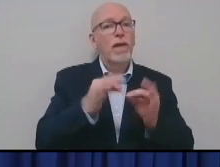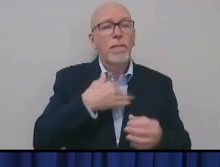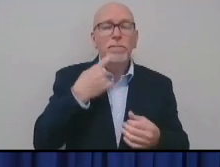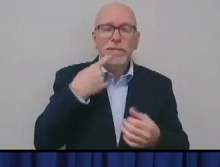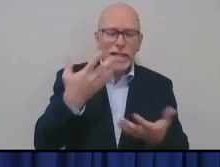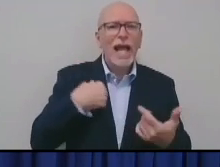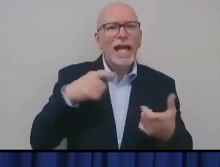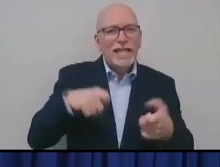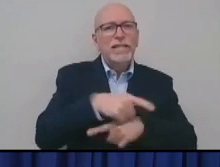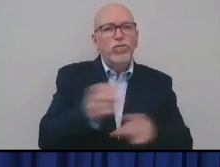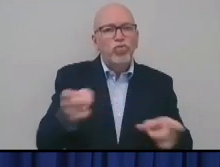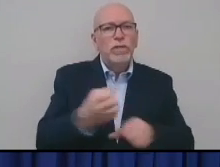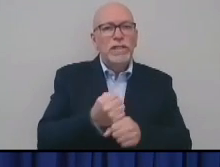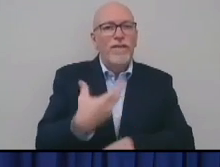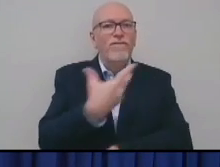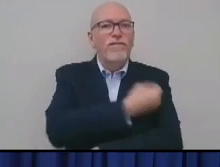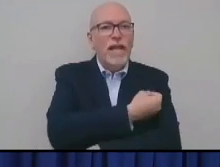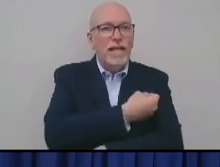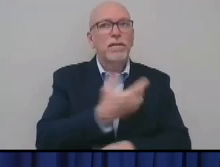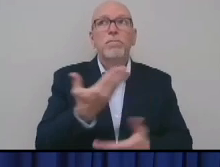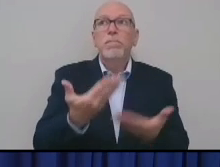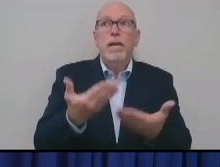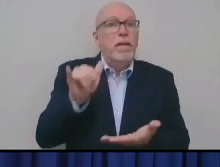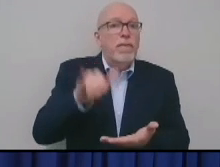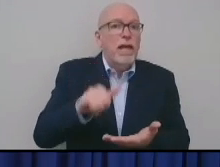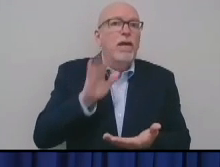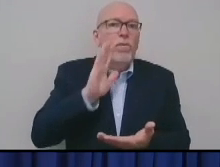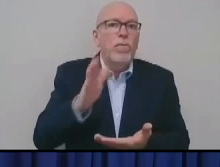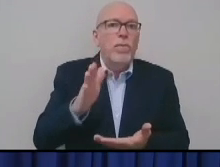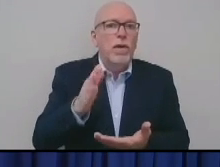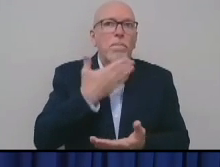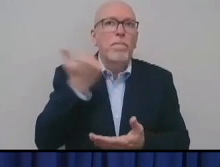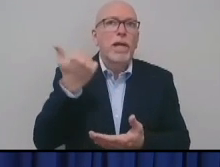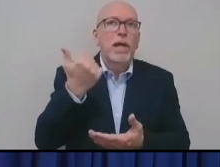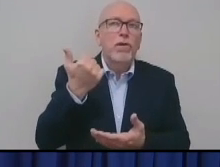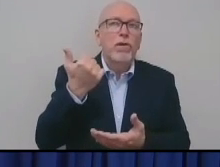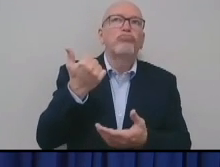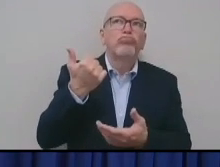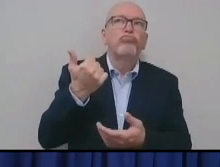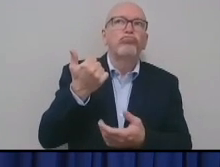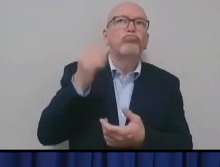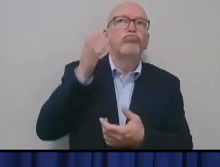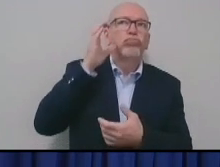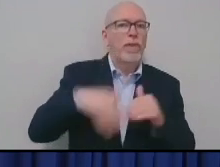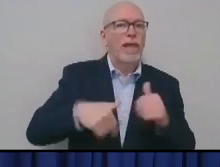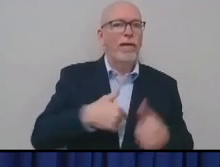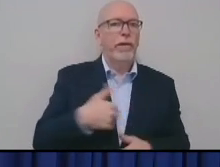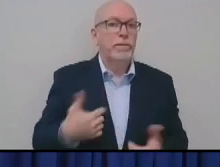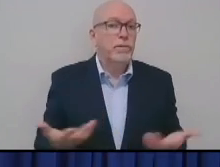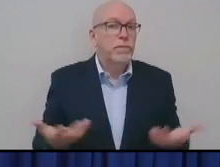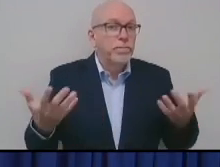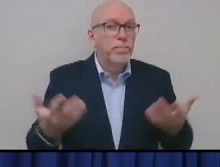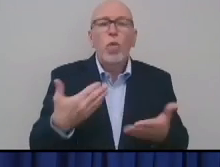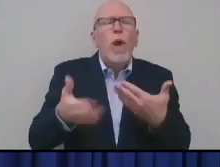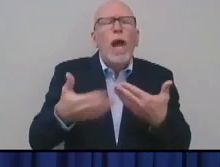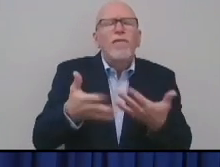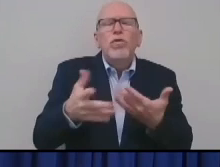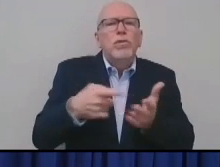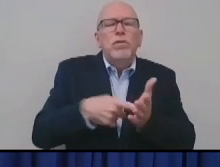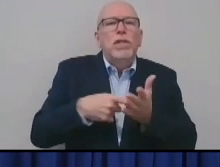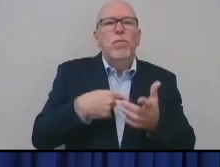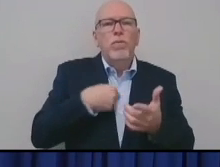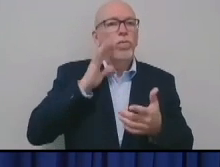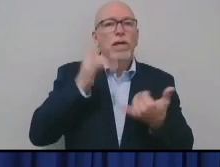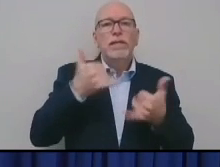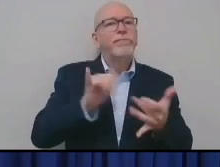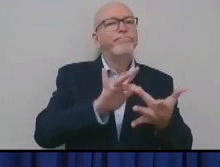you to get vaccinated, that maybe that will come better coming from us. So whatever it takes. And so we'll continue to actually do outreach into